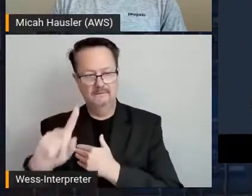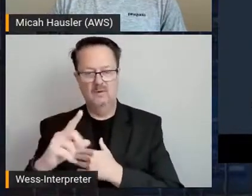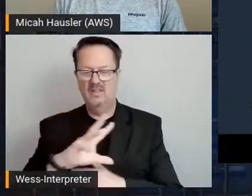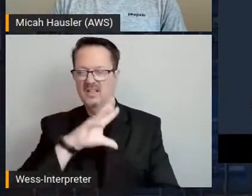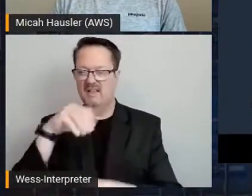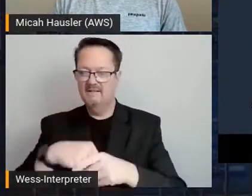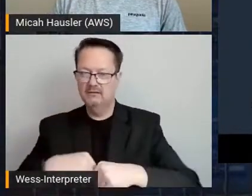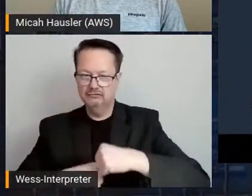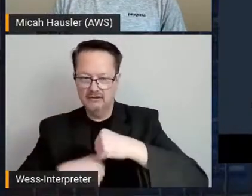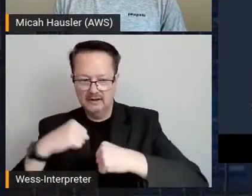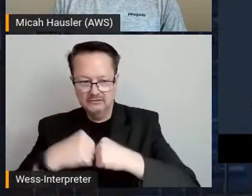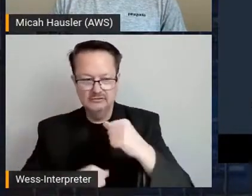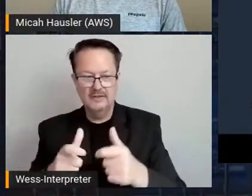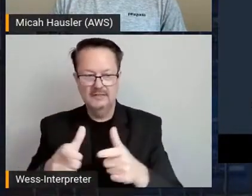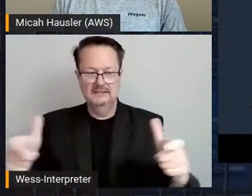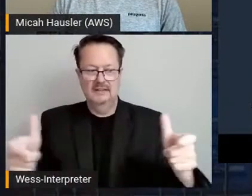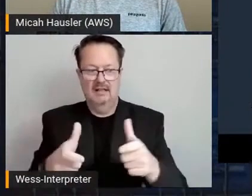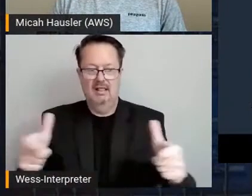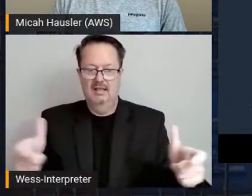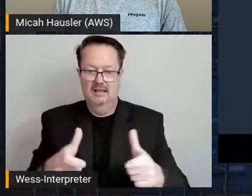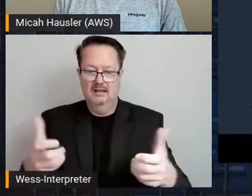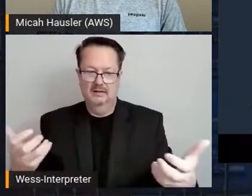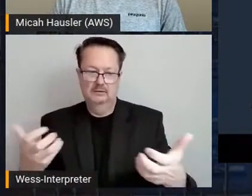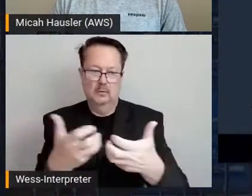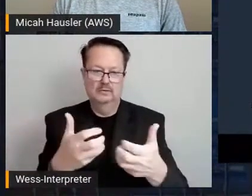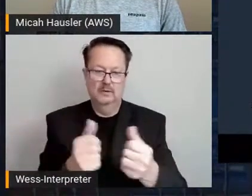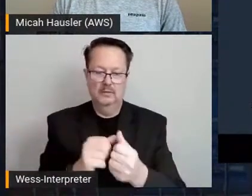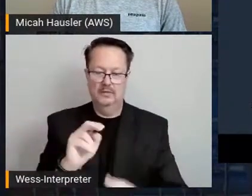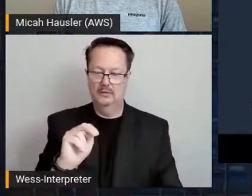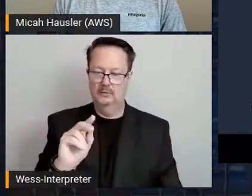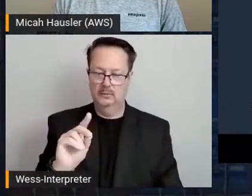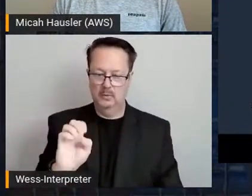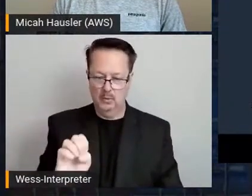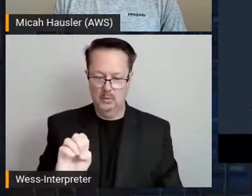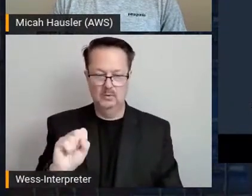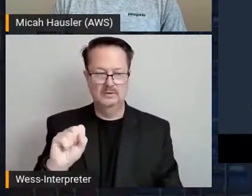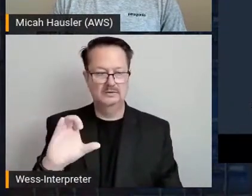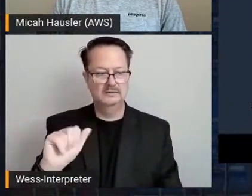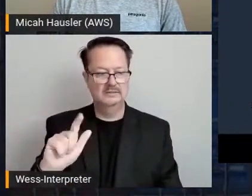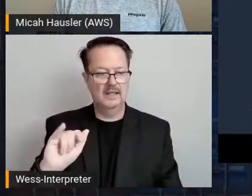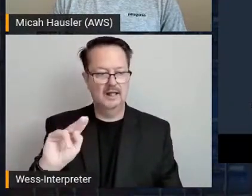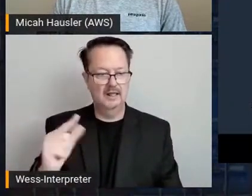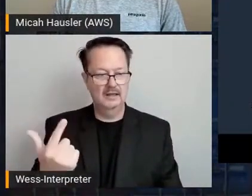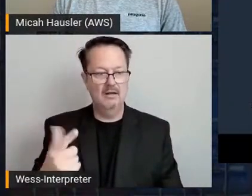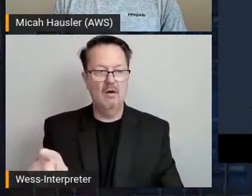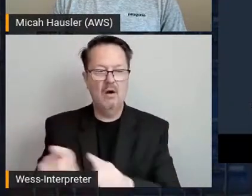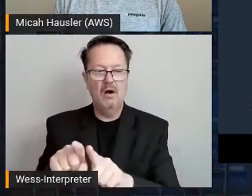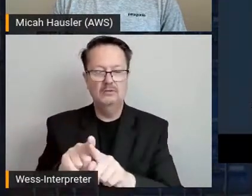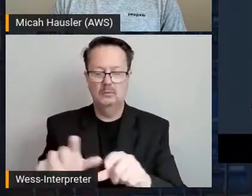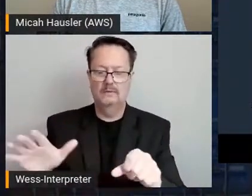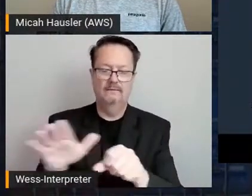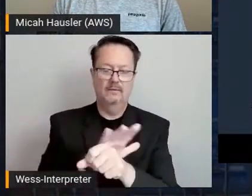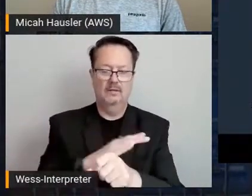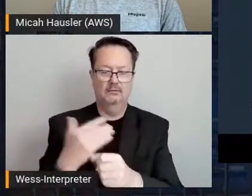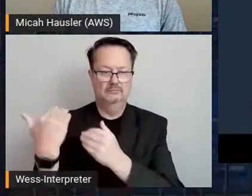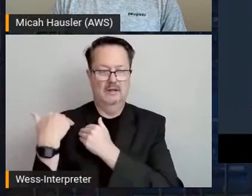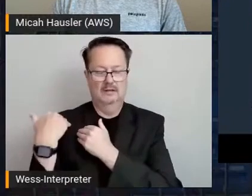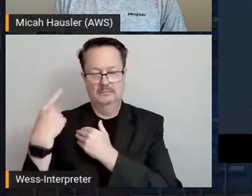infrastructure scaling associated with node scaling. We're also fully responsible